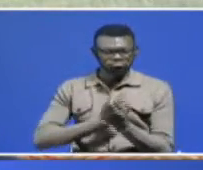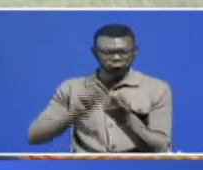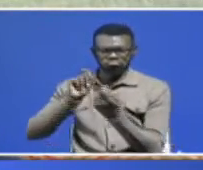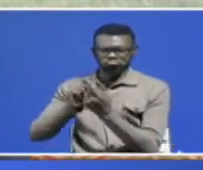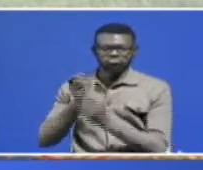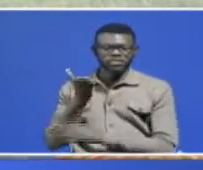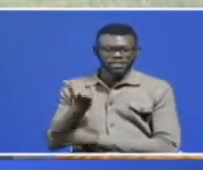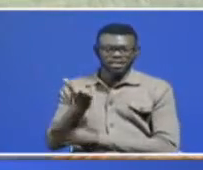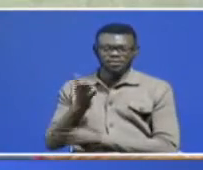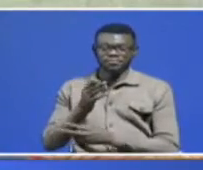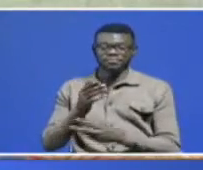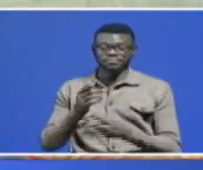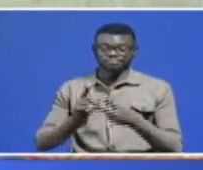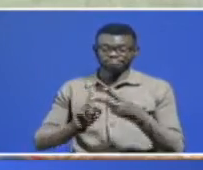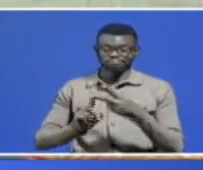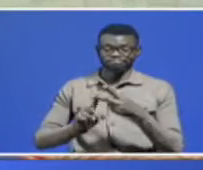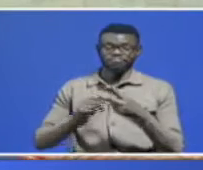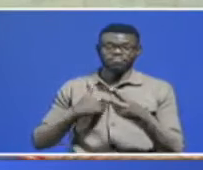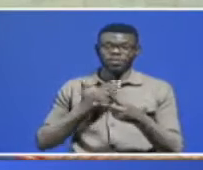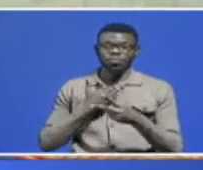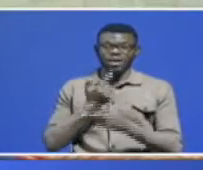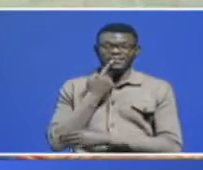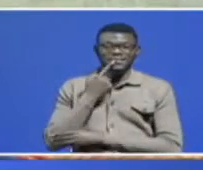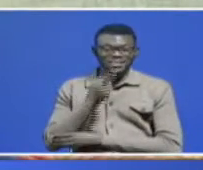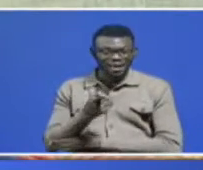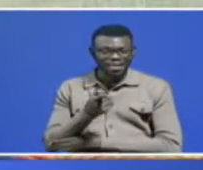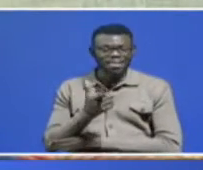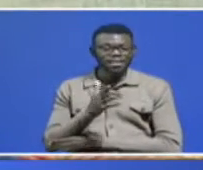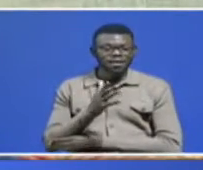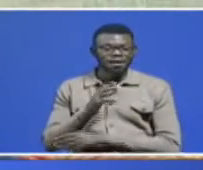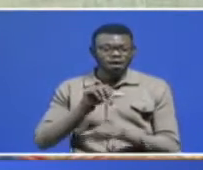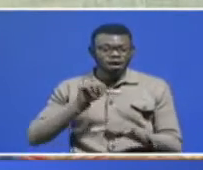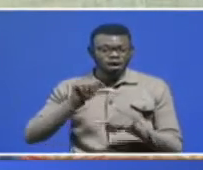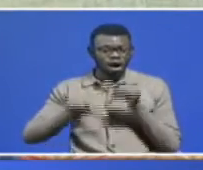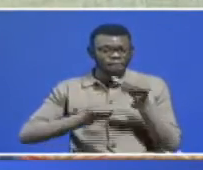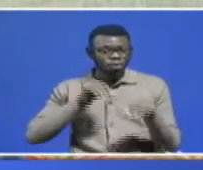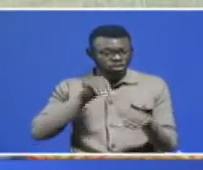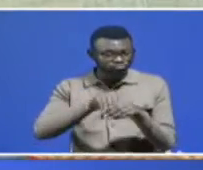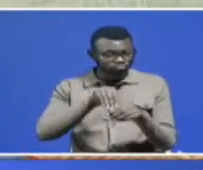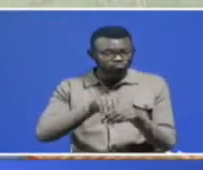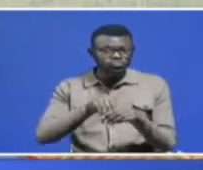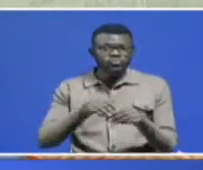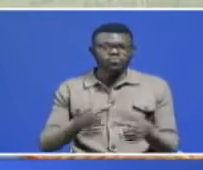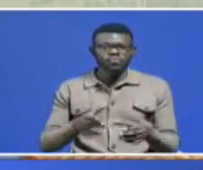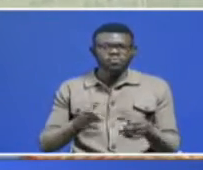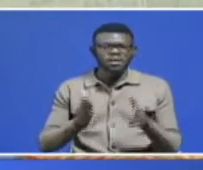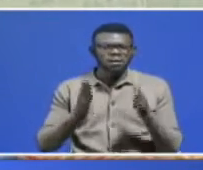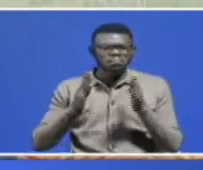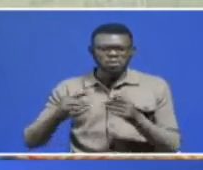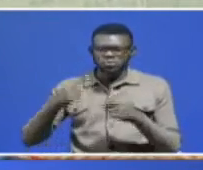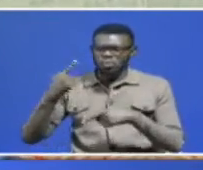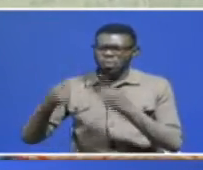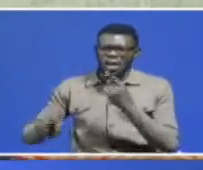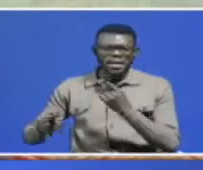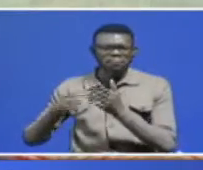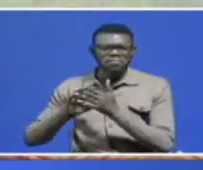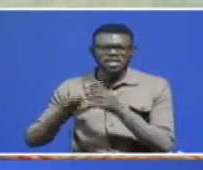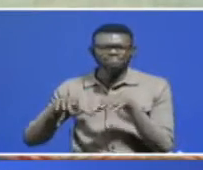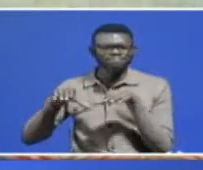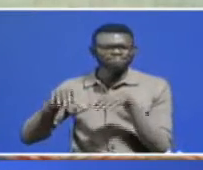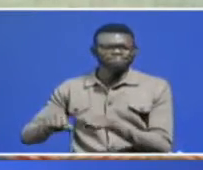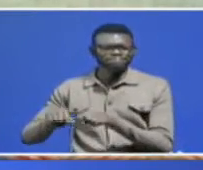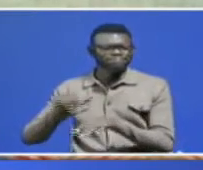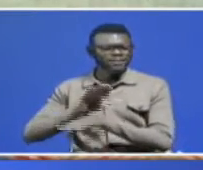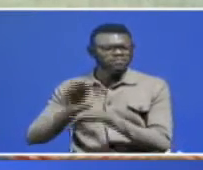other aspect that I want to also mention on issue of inclusivity is that the winner takes all attitude